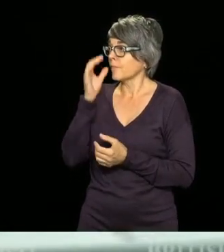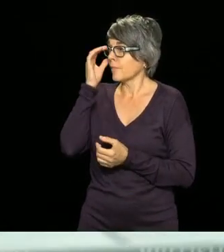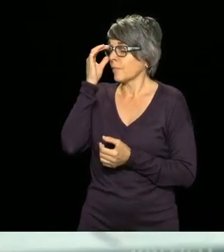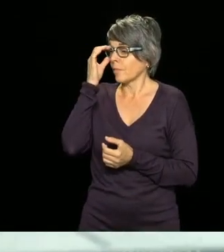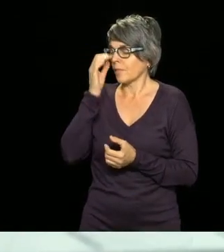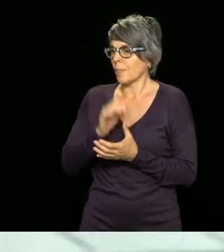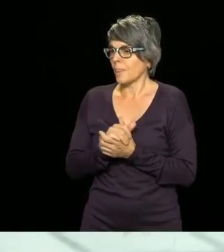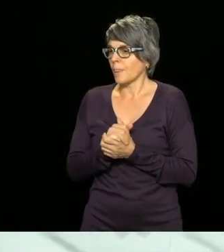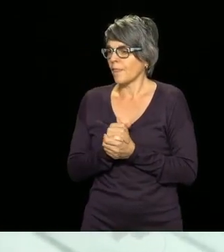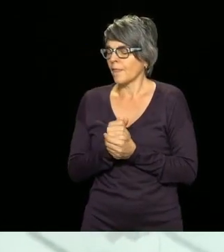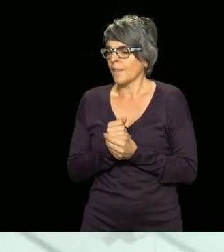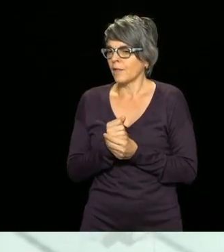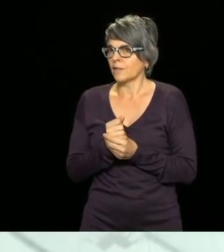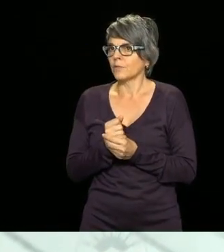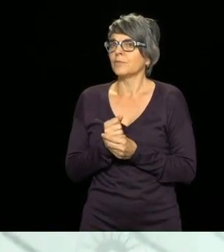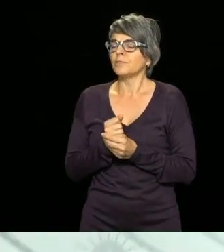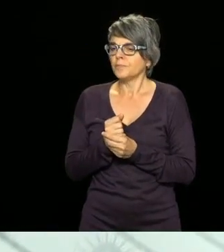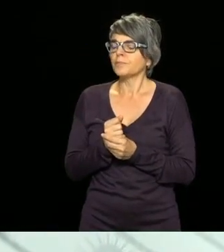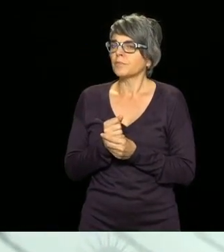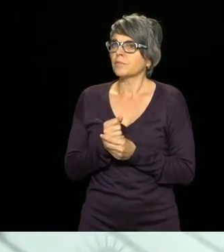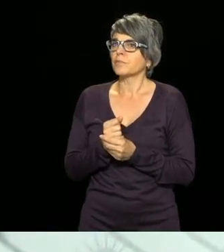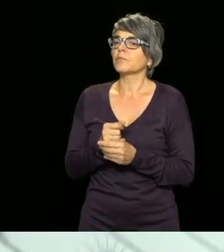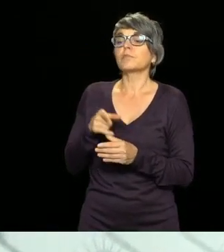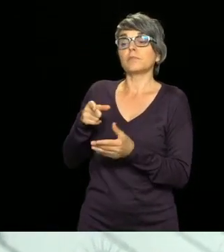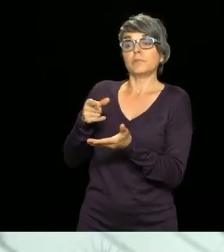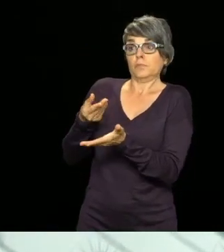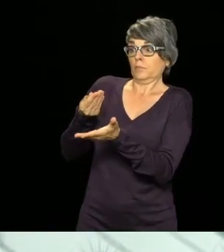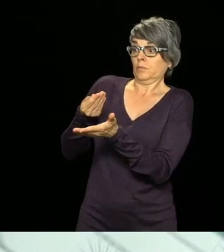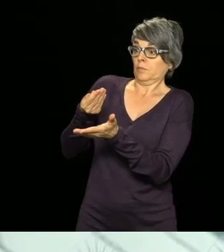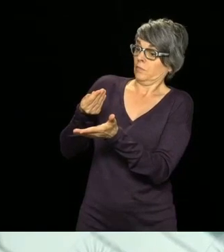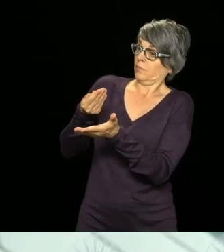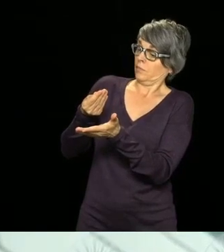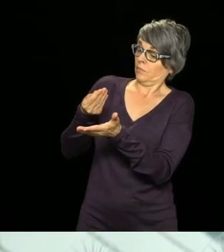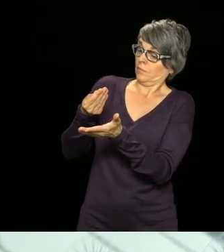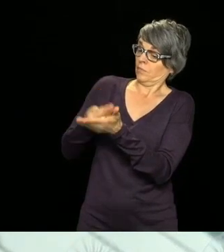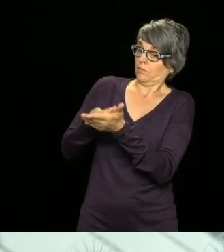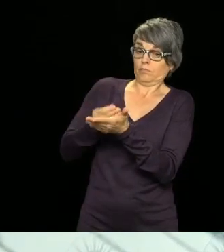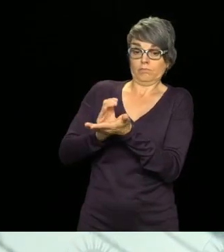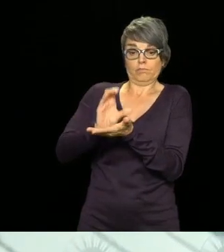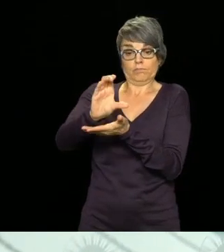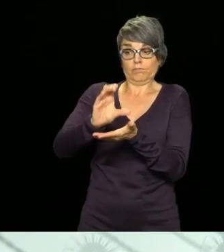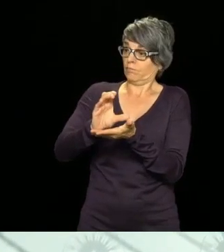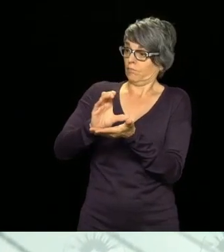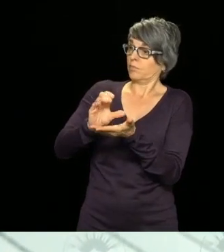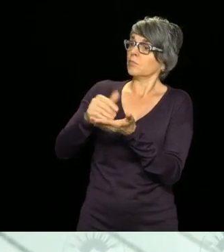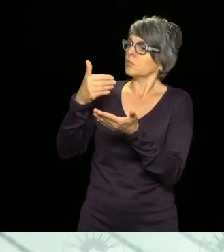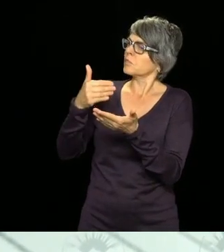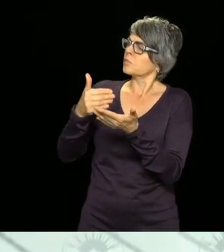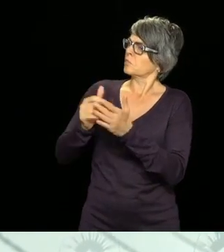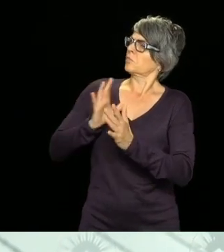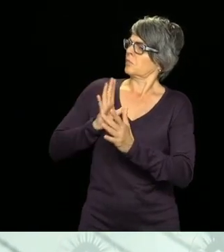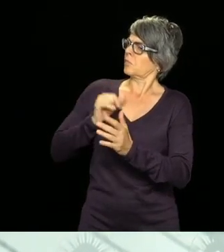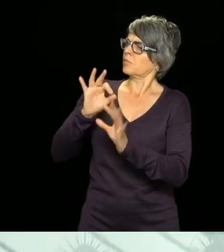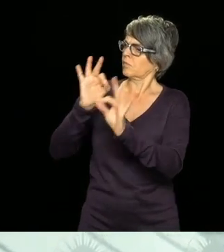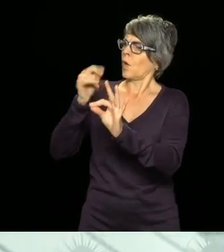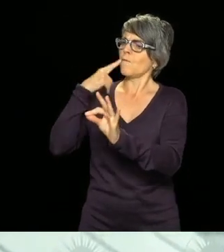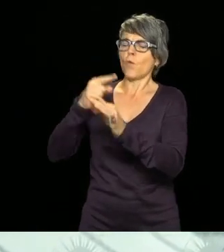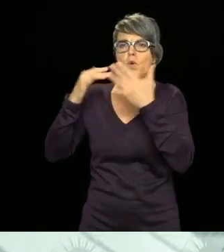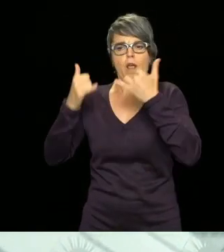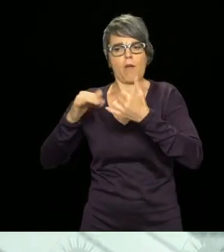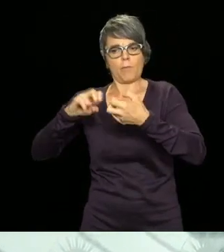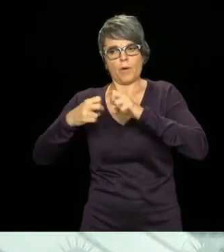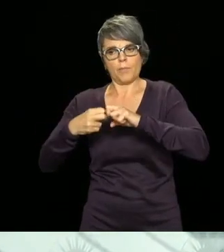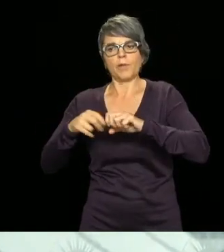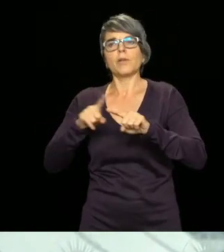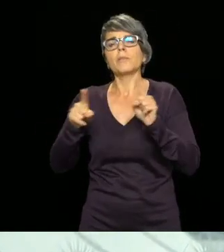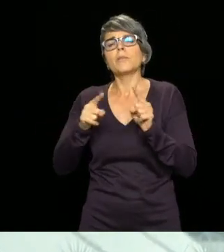Hi. This funding announcement today is very important for dealing with current realities. I'm just wondering what sort of programs, curriculum, or education